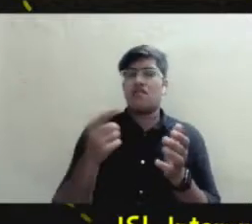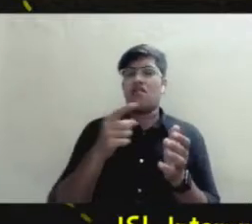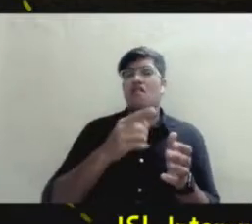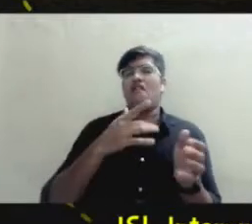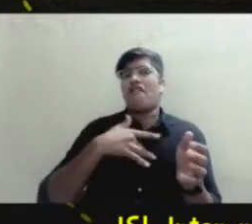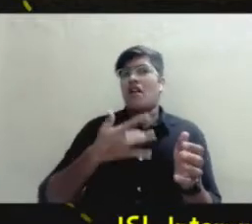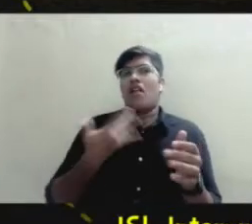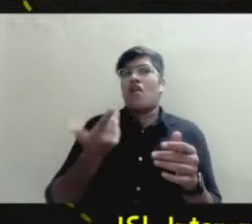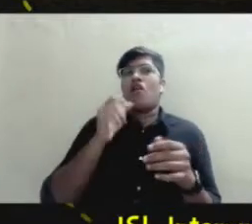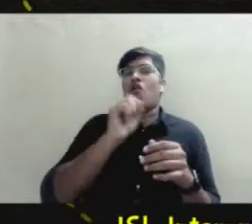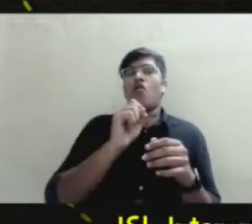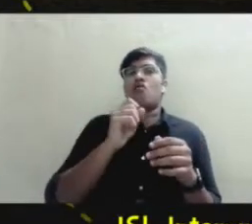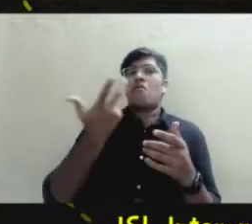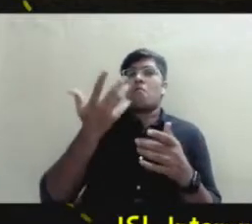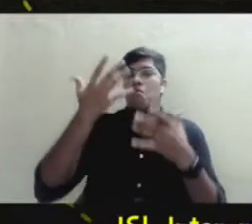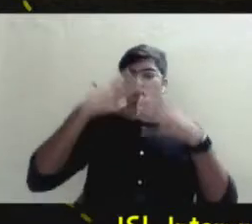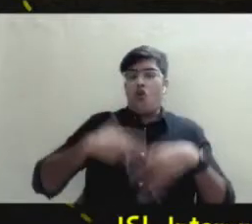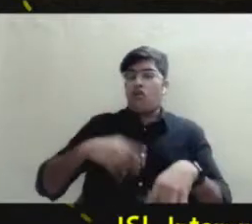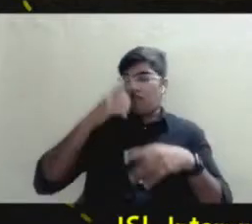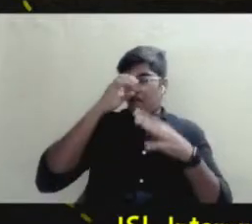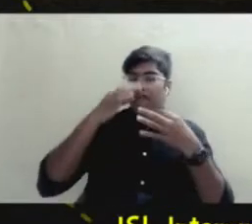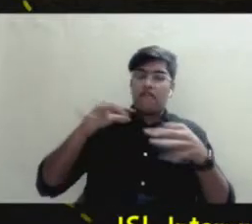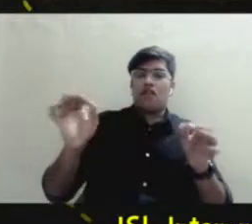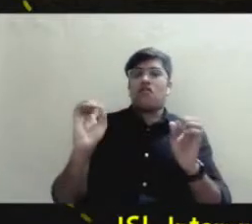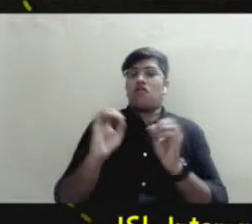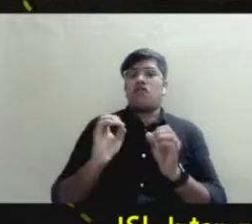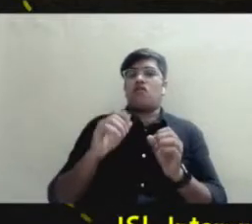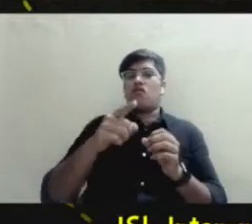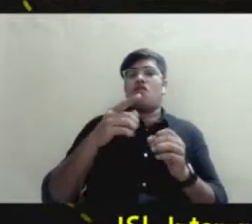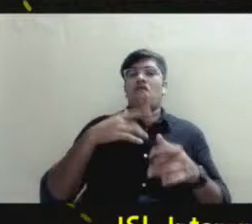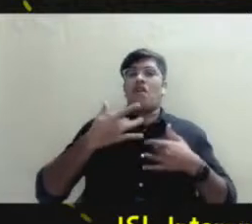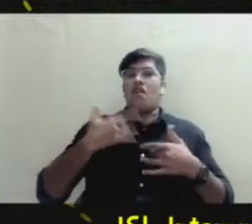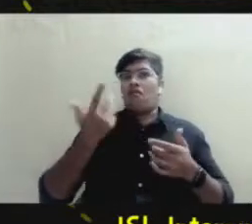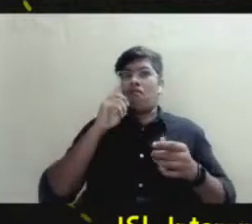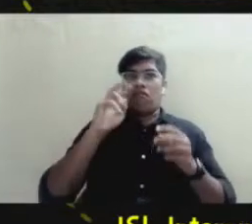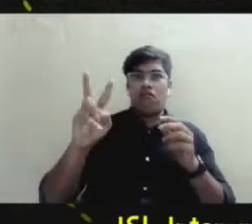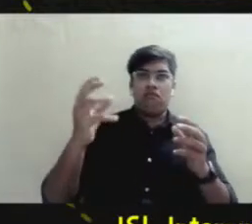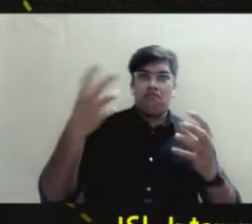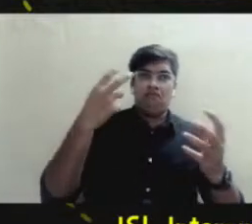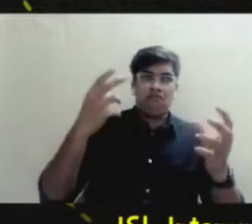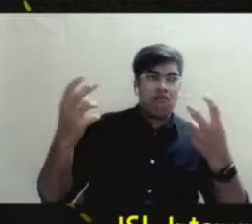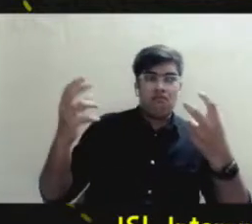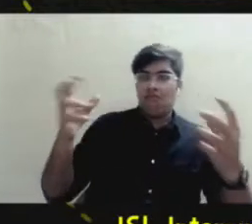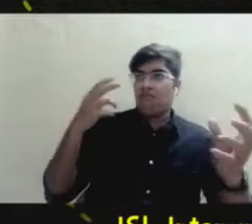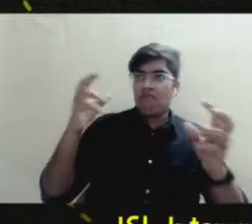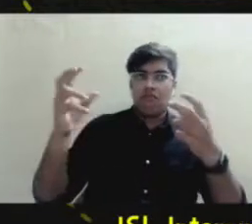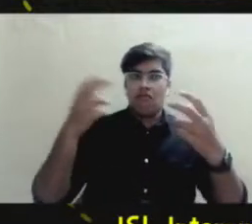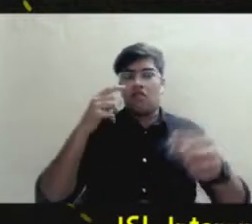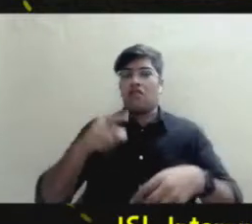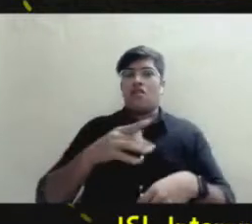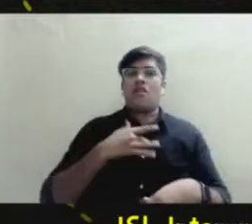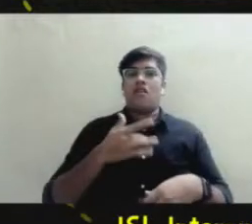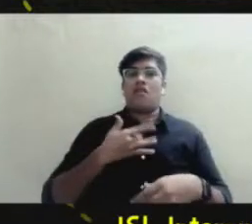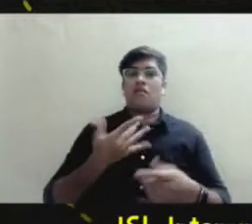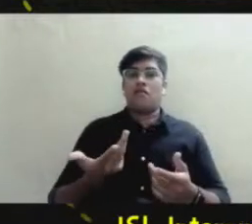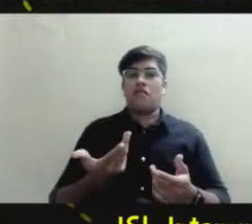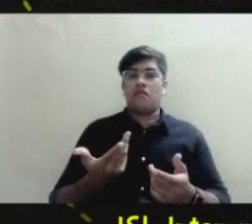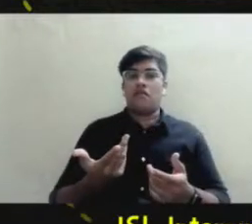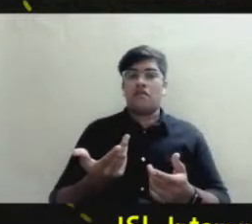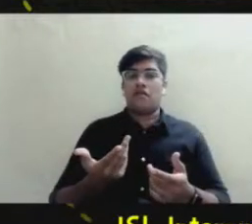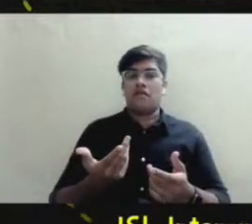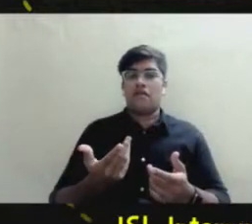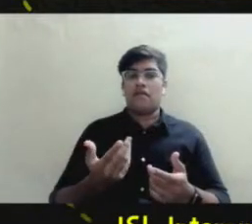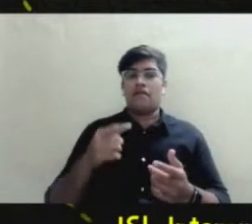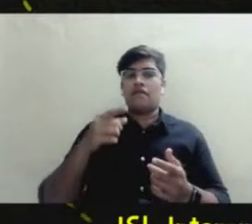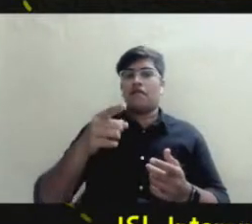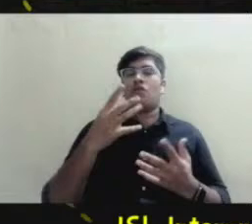my inhibitions, and so I found myself looking very self-conscious and sort of jarring the narrative. It